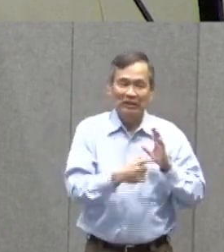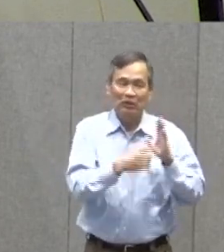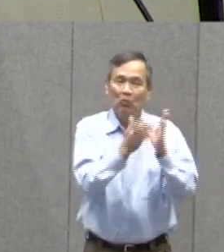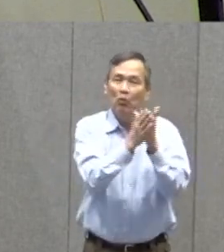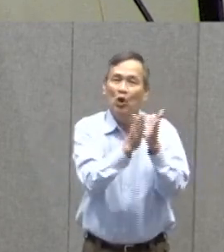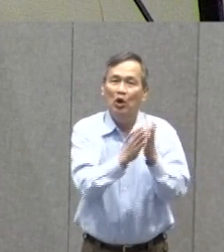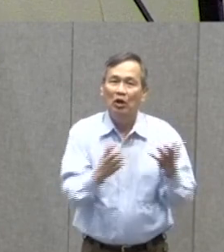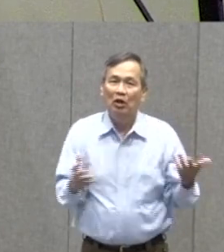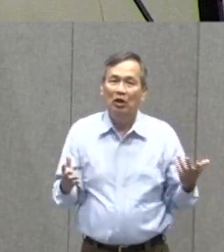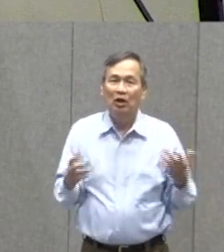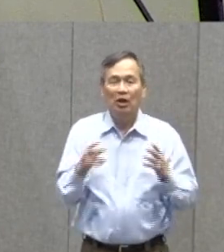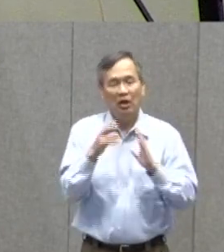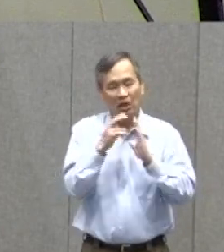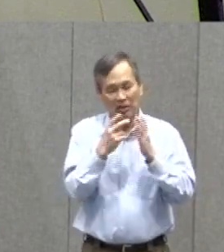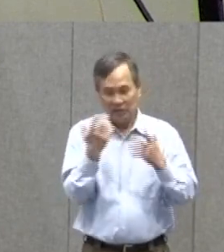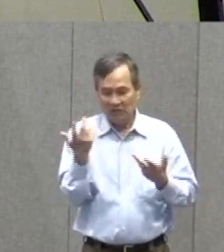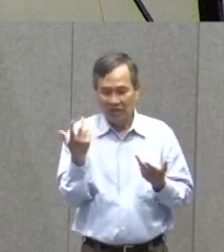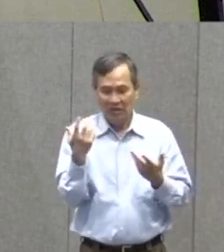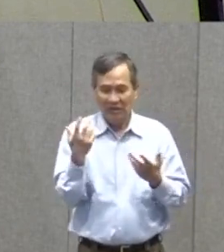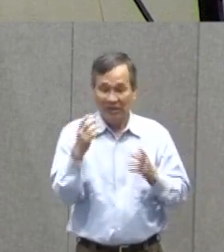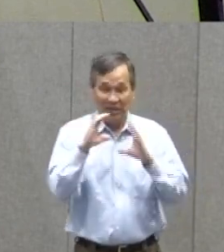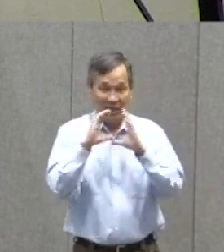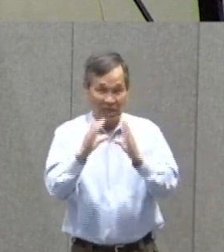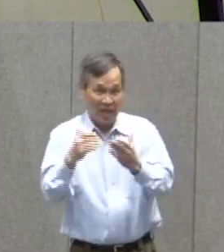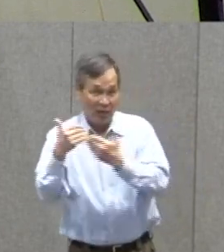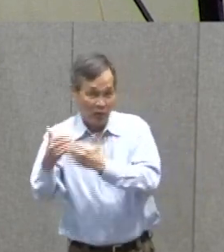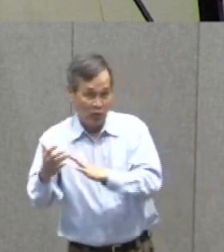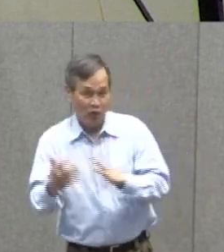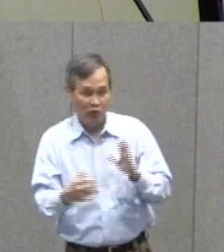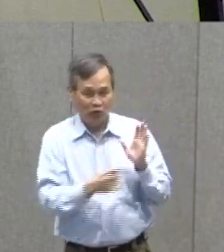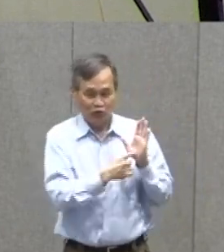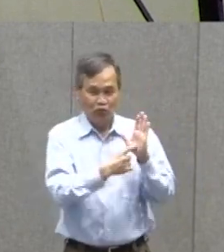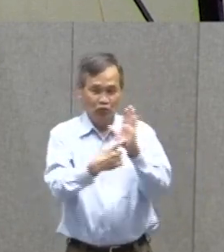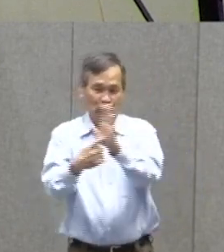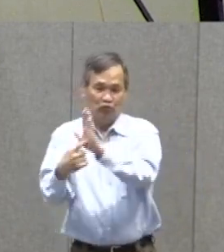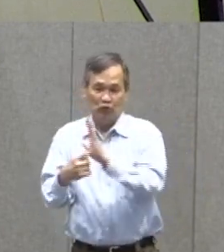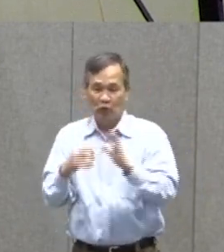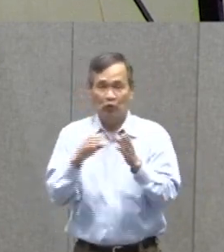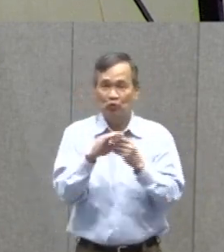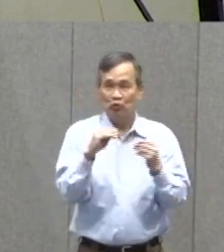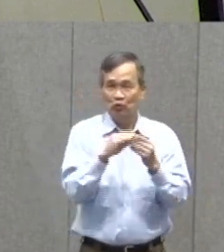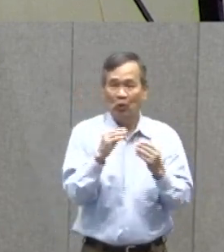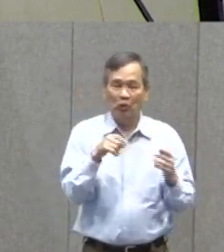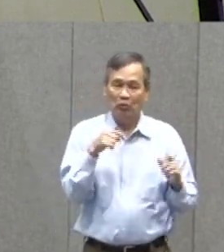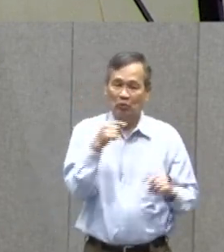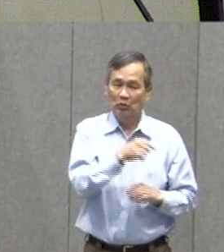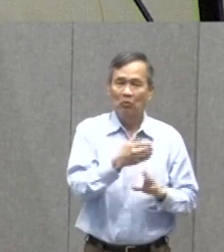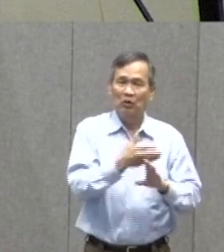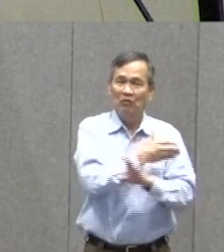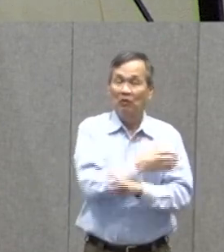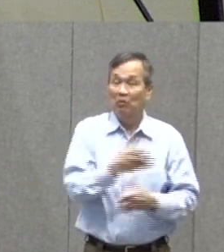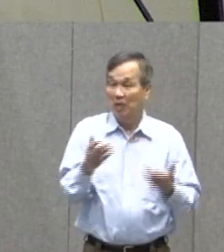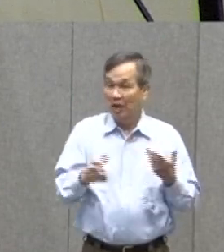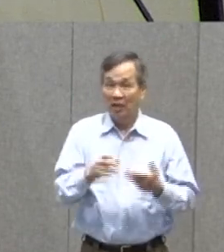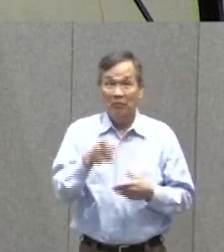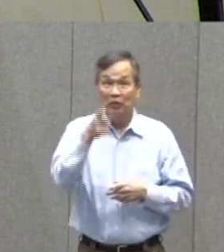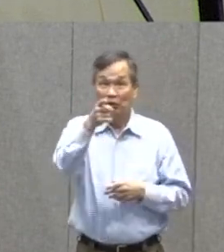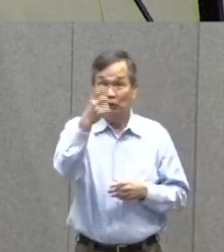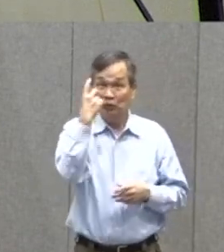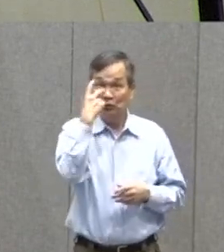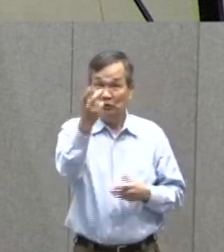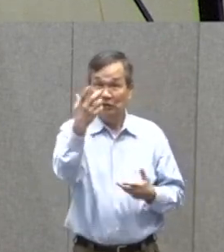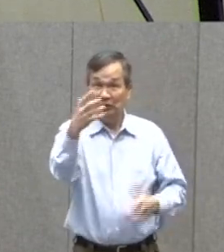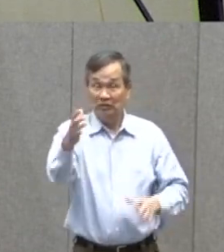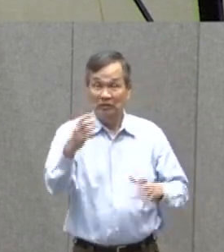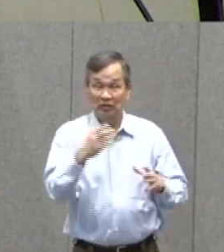that I read several times in some classrooms, and perhaps in one of your classrooms. And this book, the author is